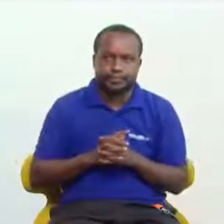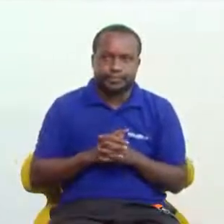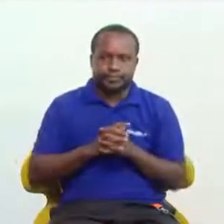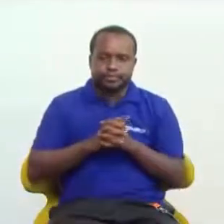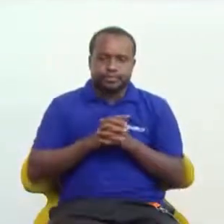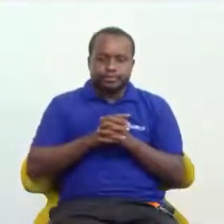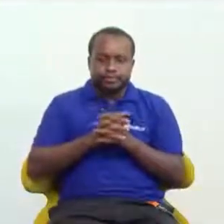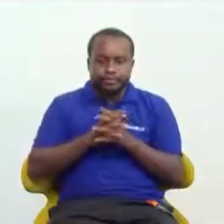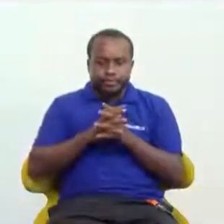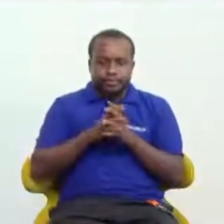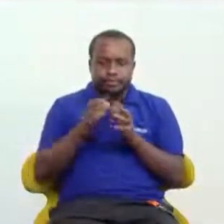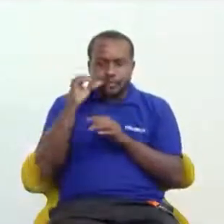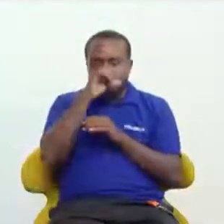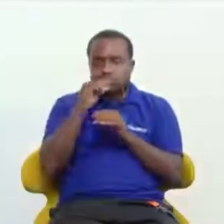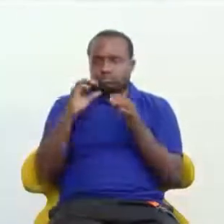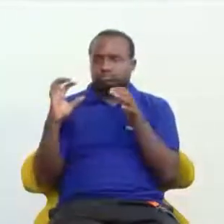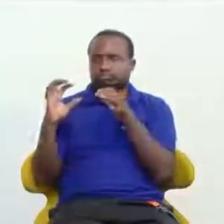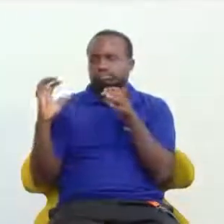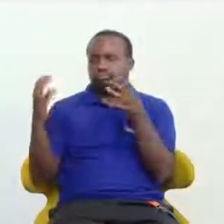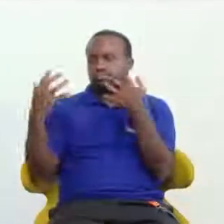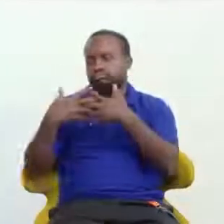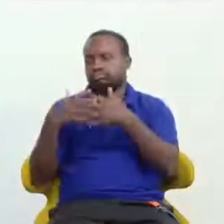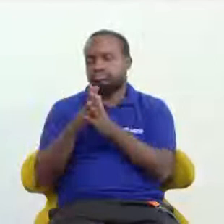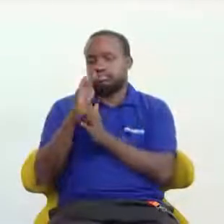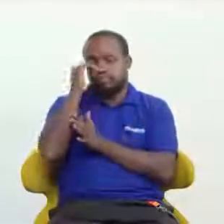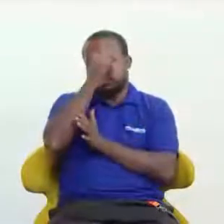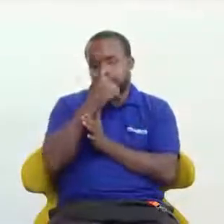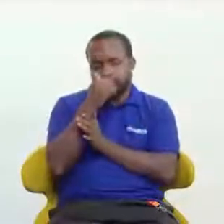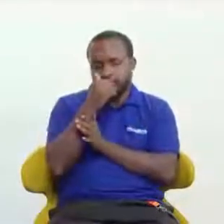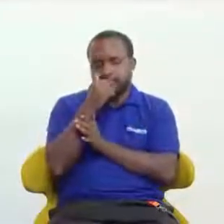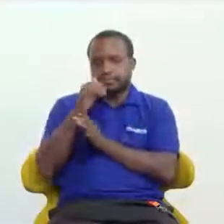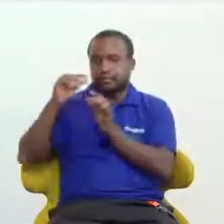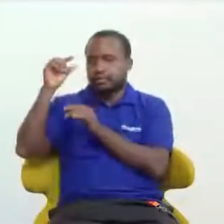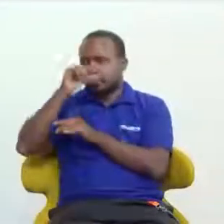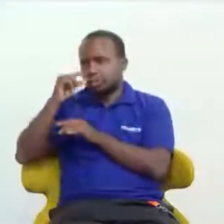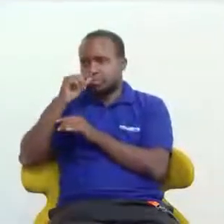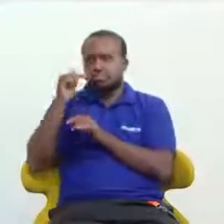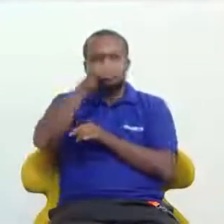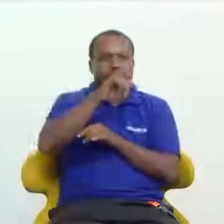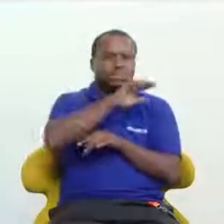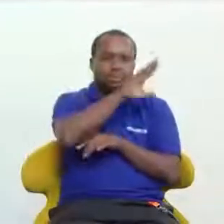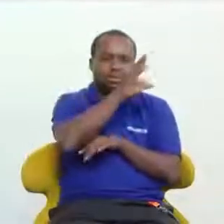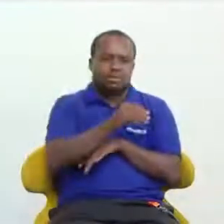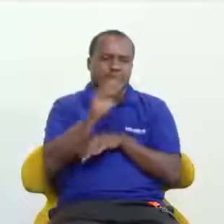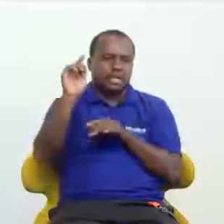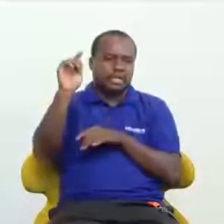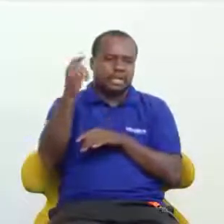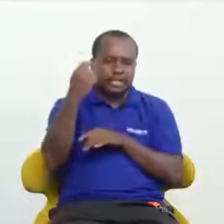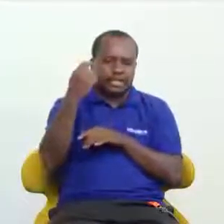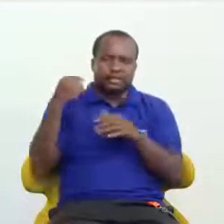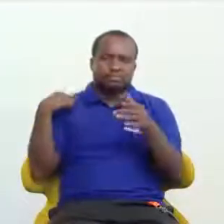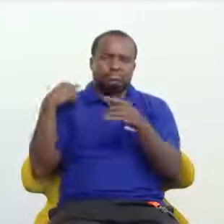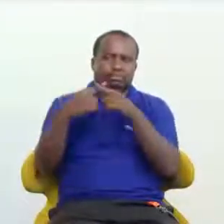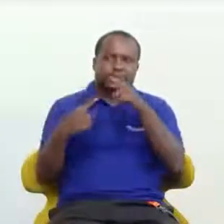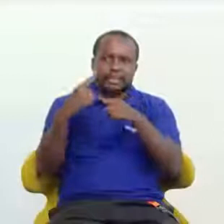Just a few words about Google's relationship with Africa. It's not understood that Google has been on the continent, been in Kenya for 16